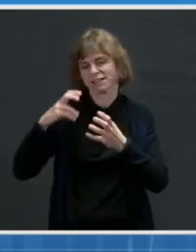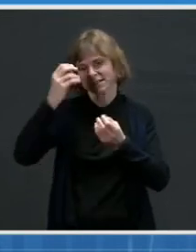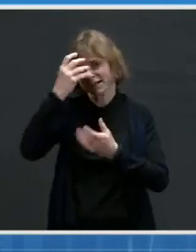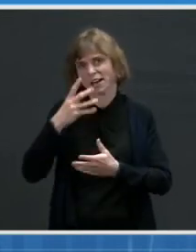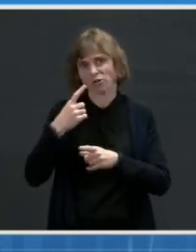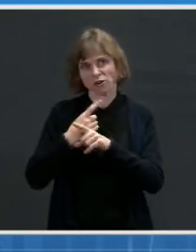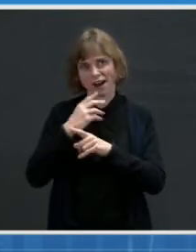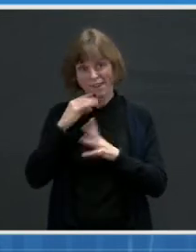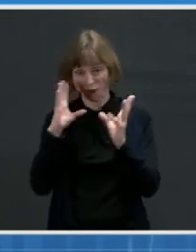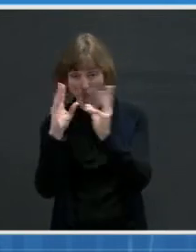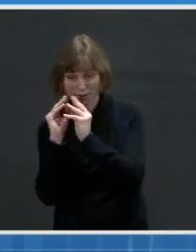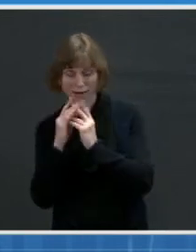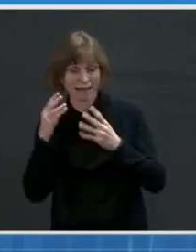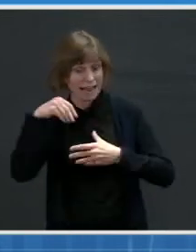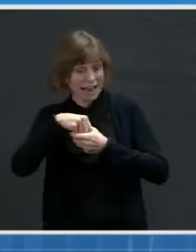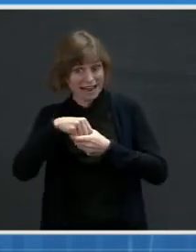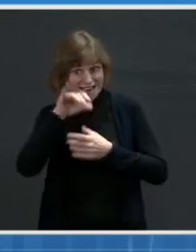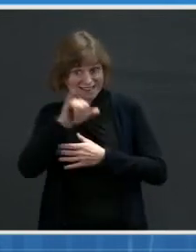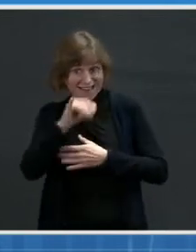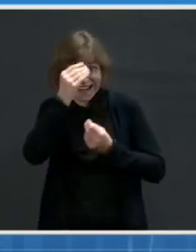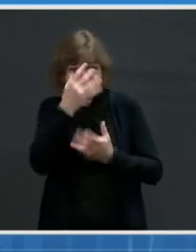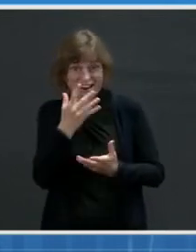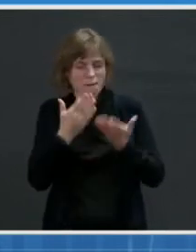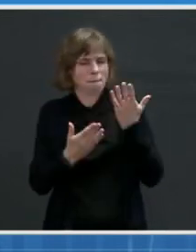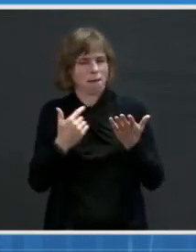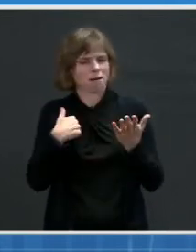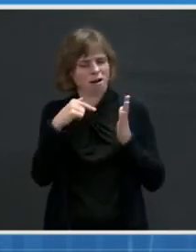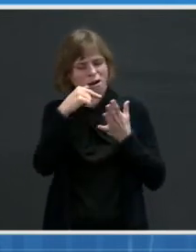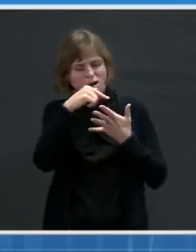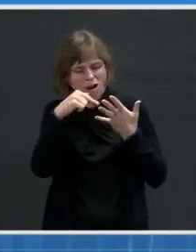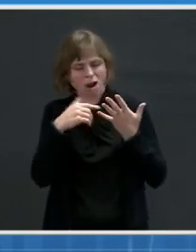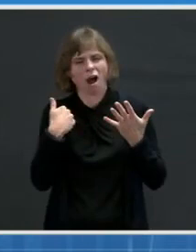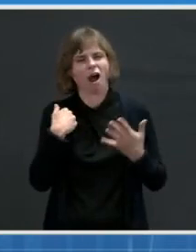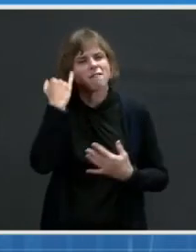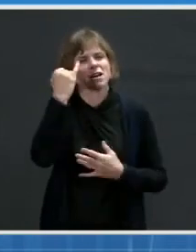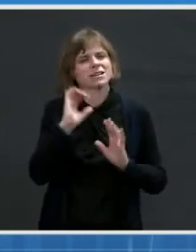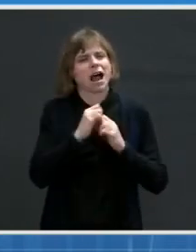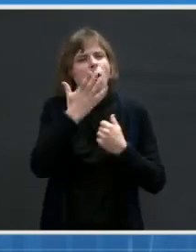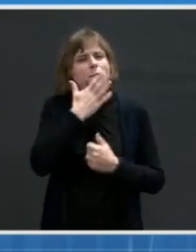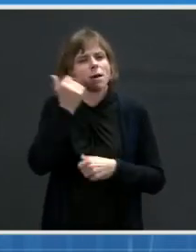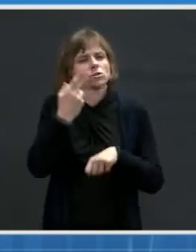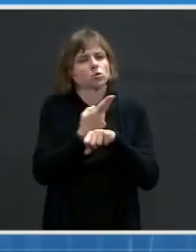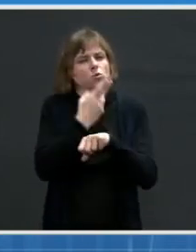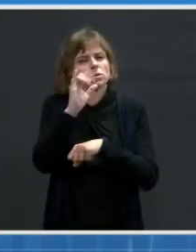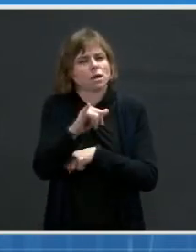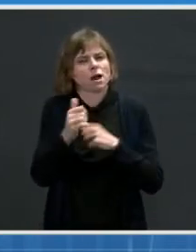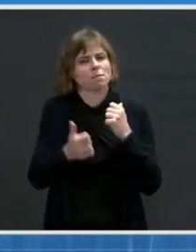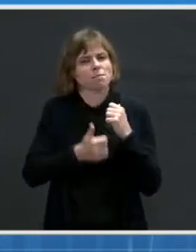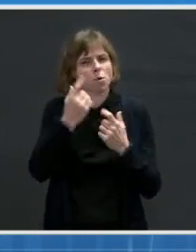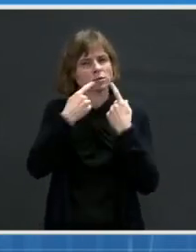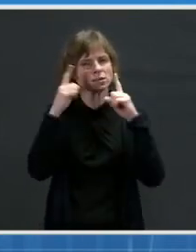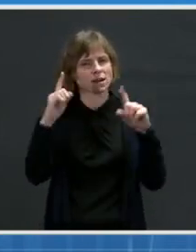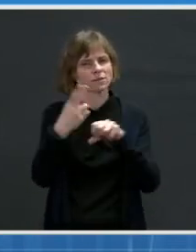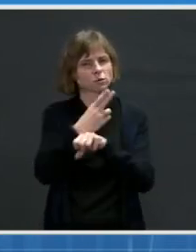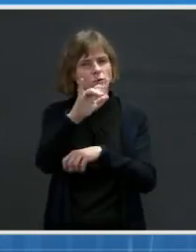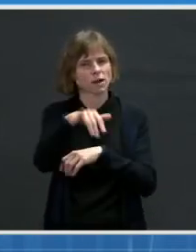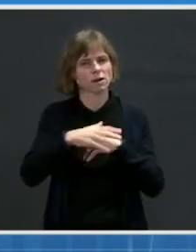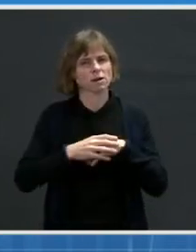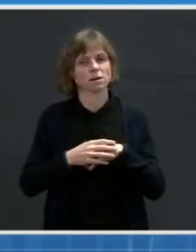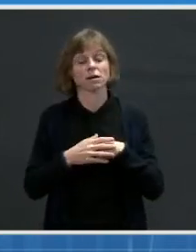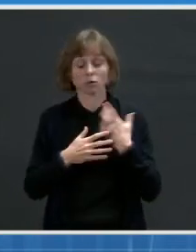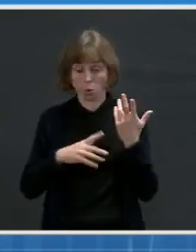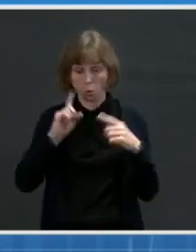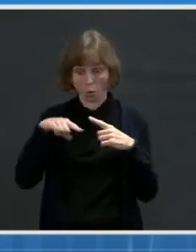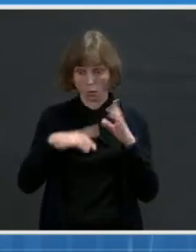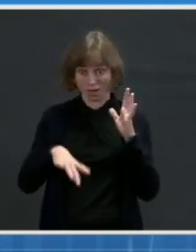data, there may be hints about just how this would be used most appropriately and most effectively. When we find that out, then